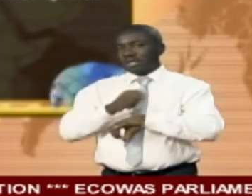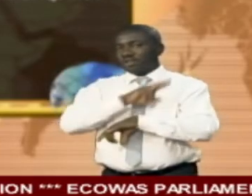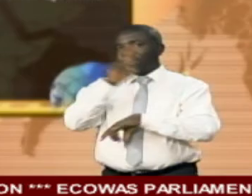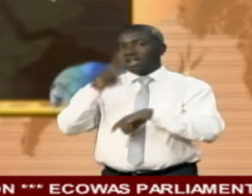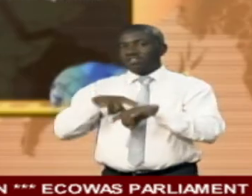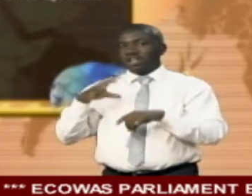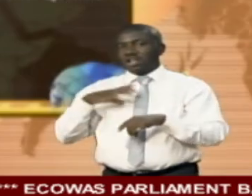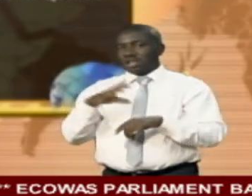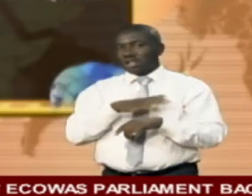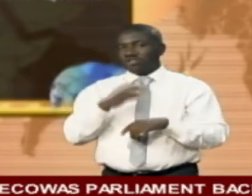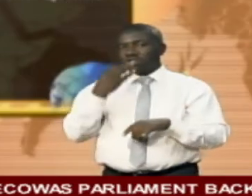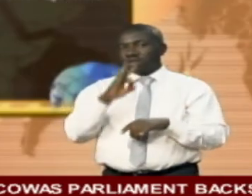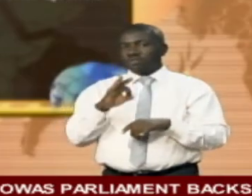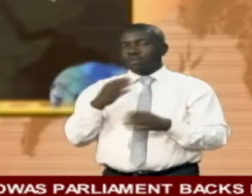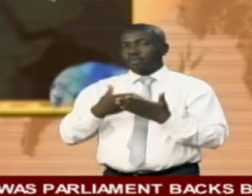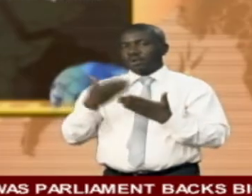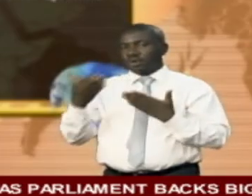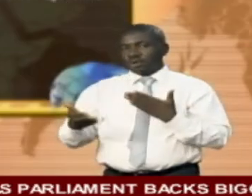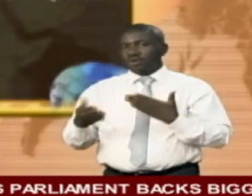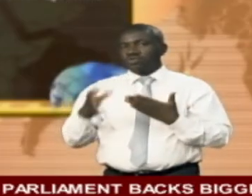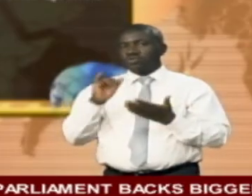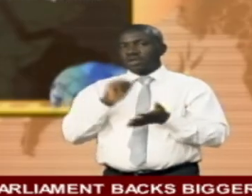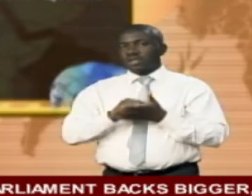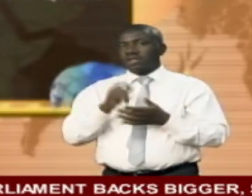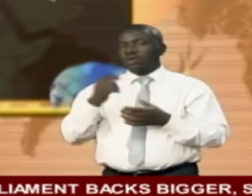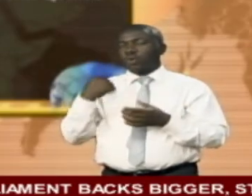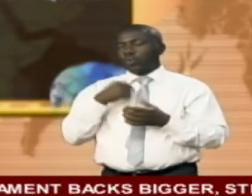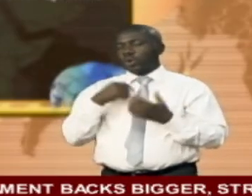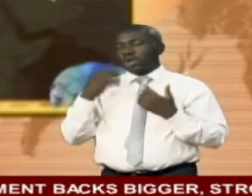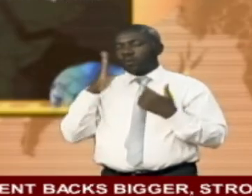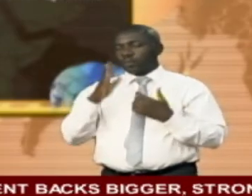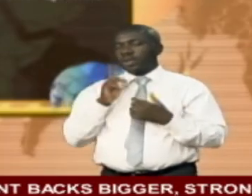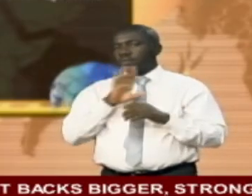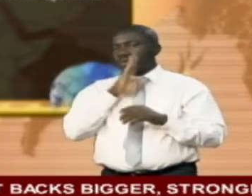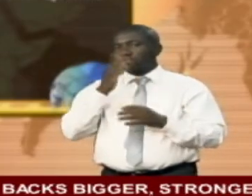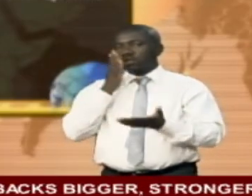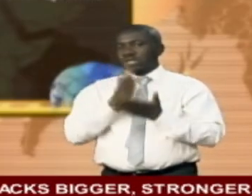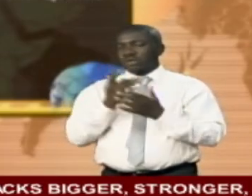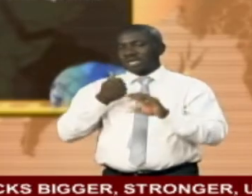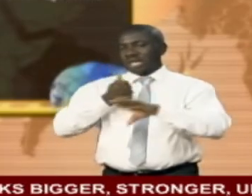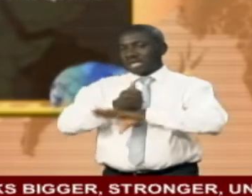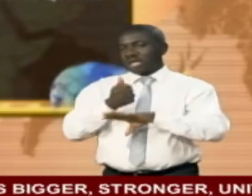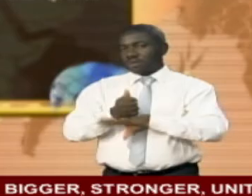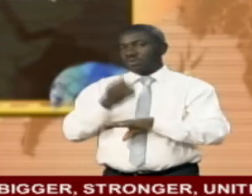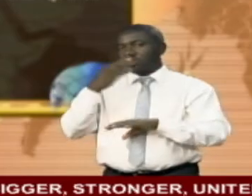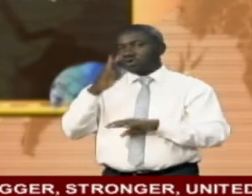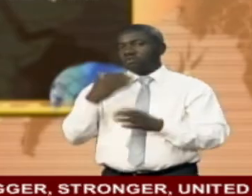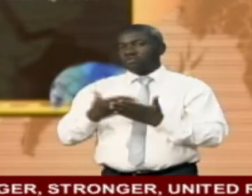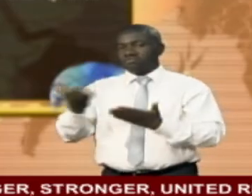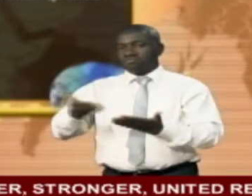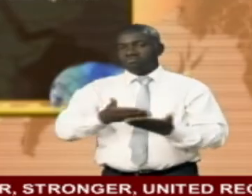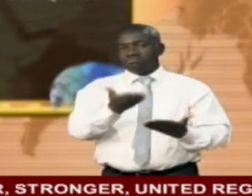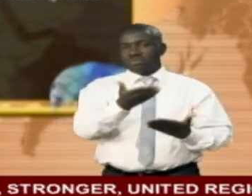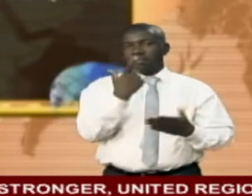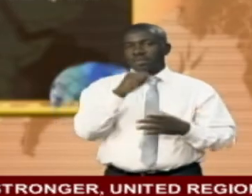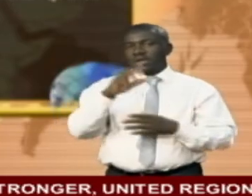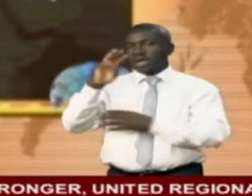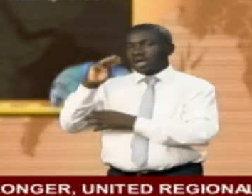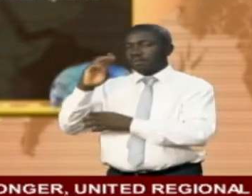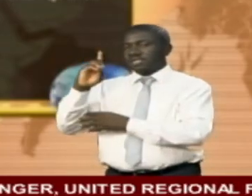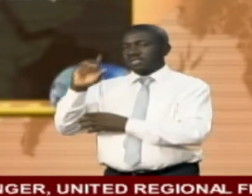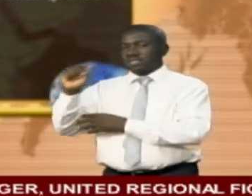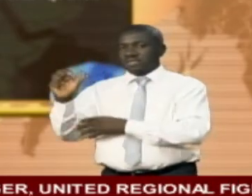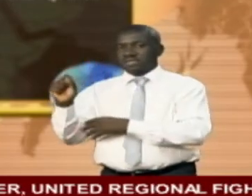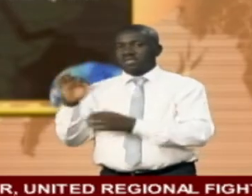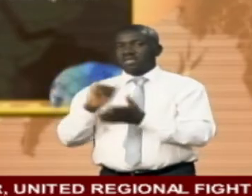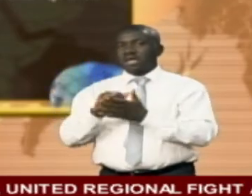check flagrant disregard of guidelines by MDAs. The House is also to investigate the alleged misappropriation of 100 billion naira